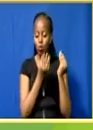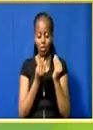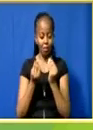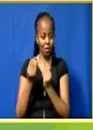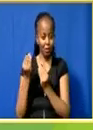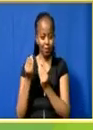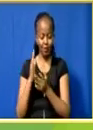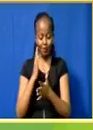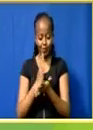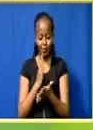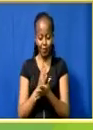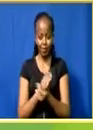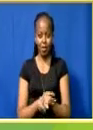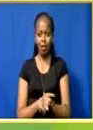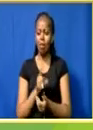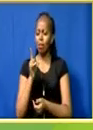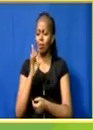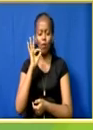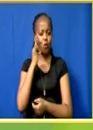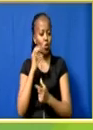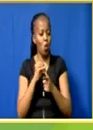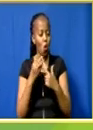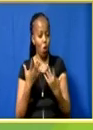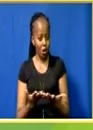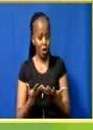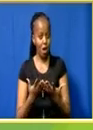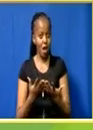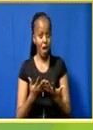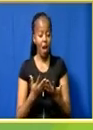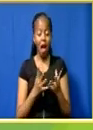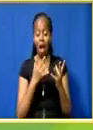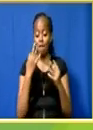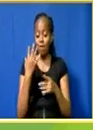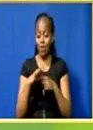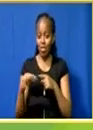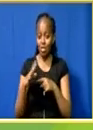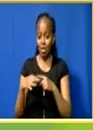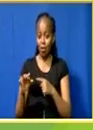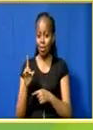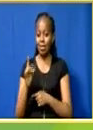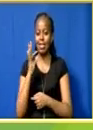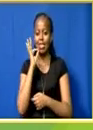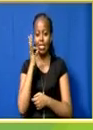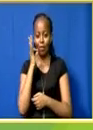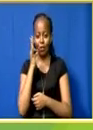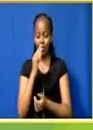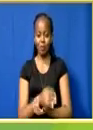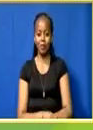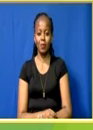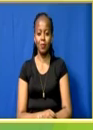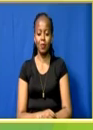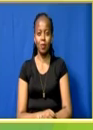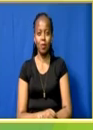A watermelon. Mm-hmm. Is it a fruit or a vegetable? It is a fruit. It is a